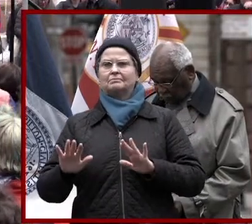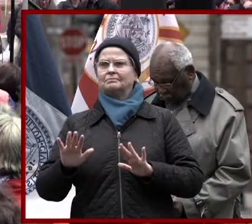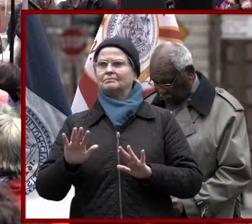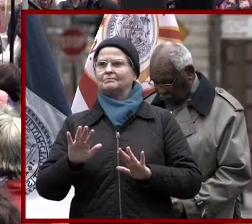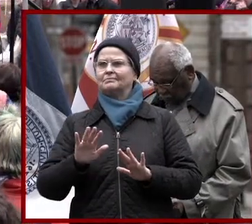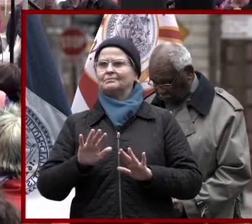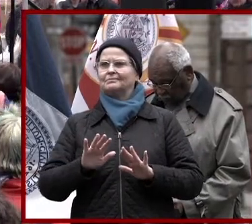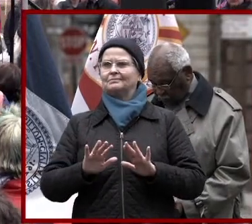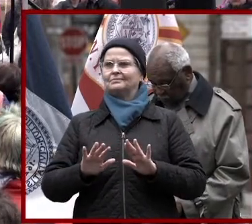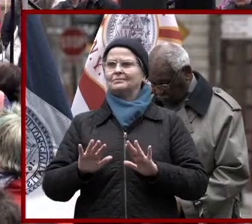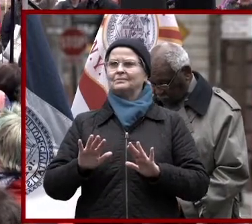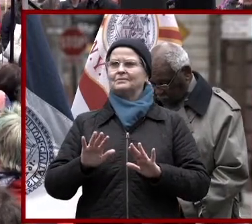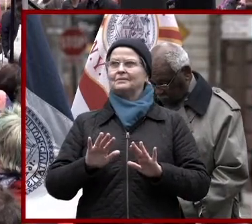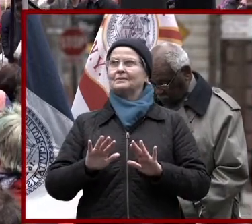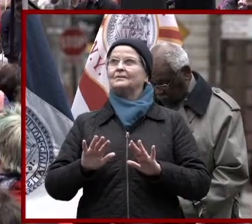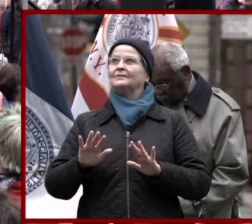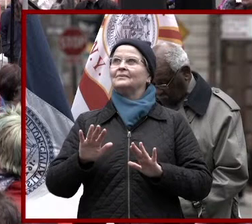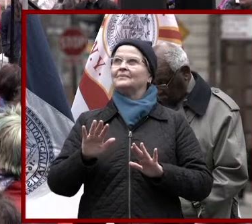was